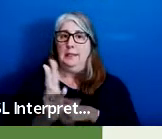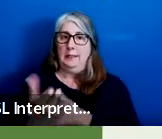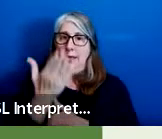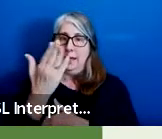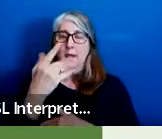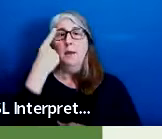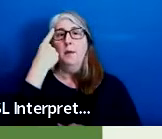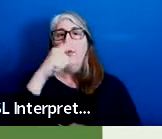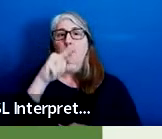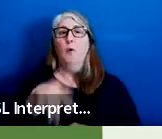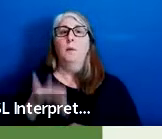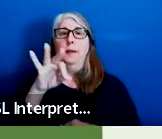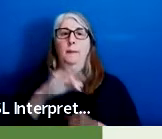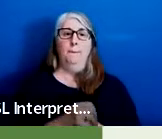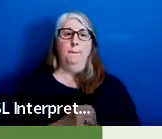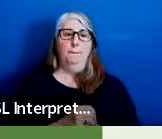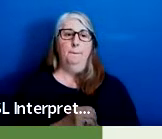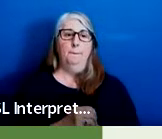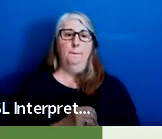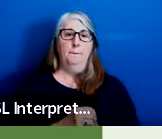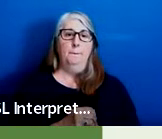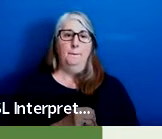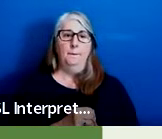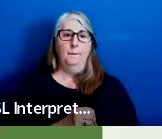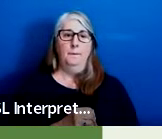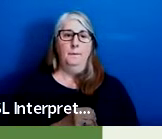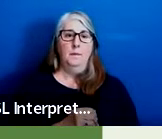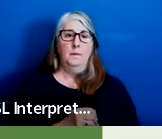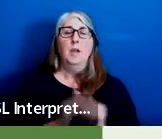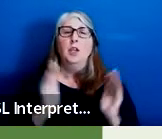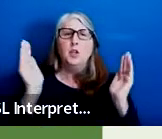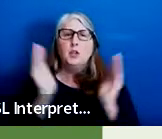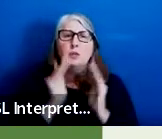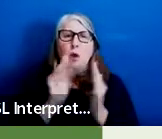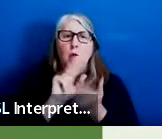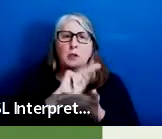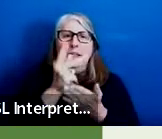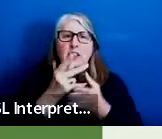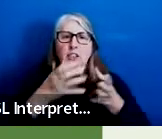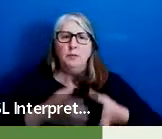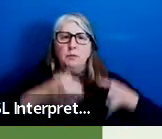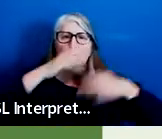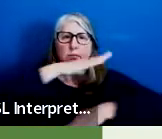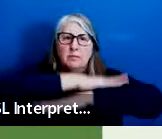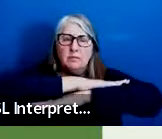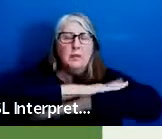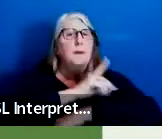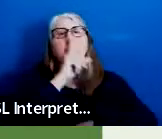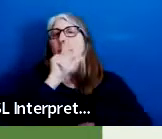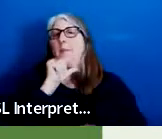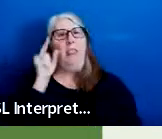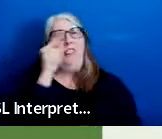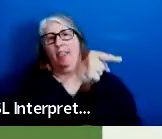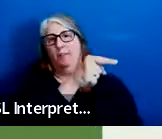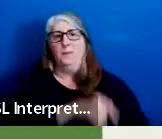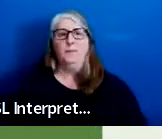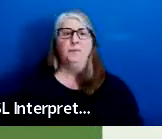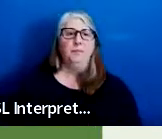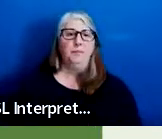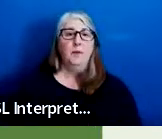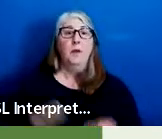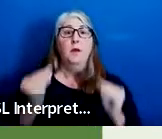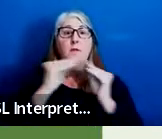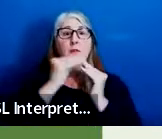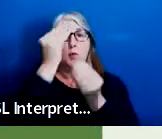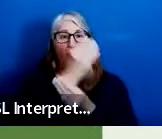pickup. Do not place your mini kitchen pail at the curb. For more information on Prince George's County